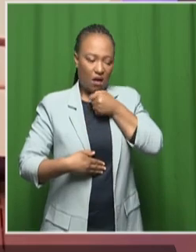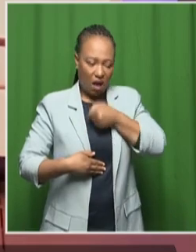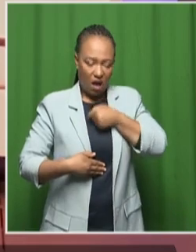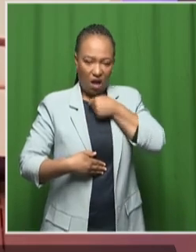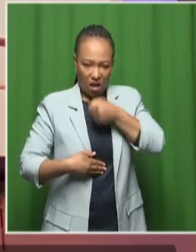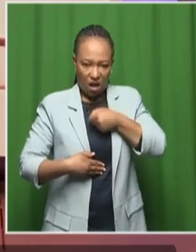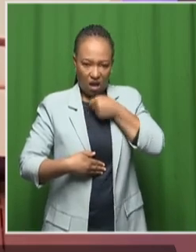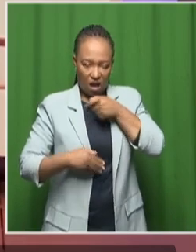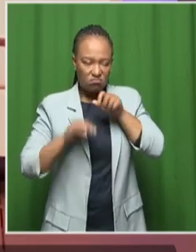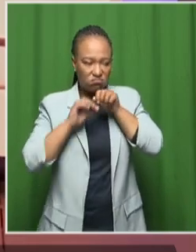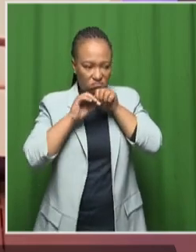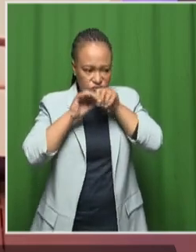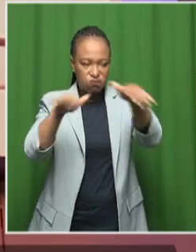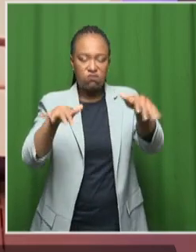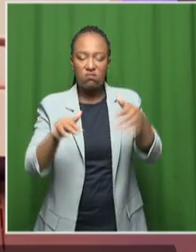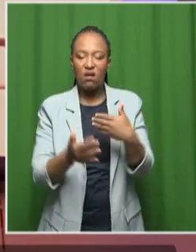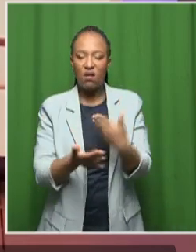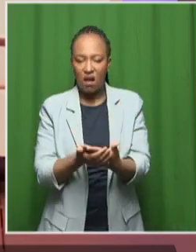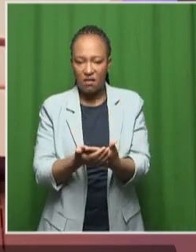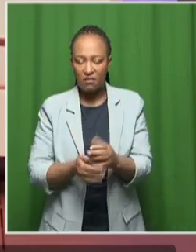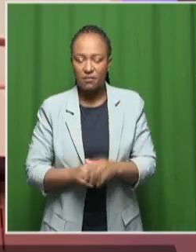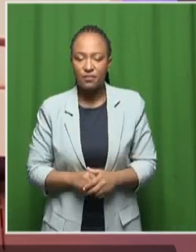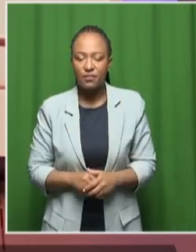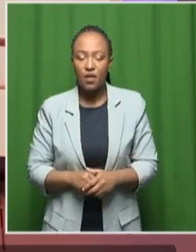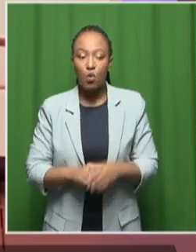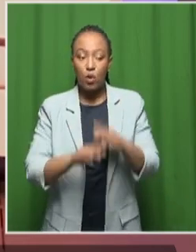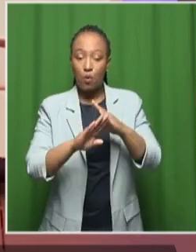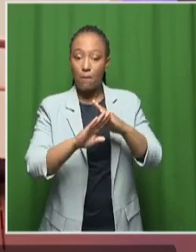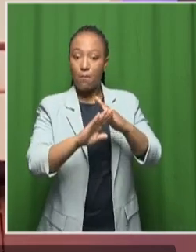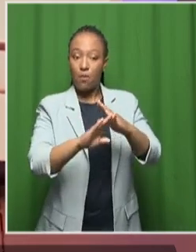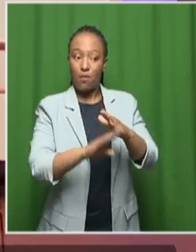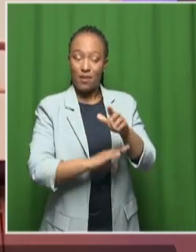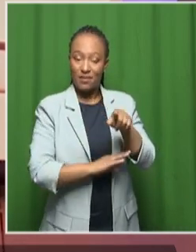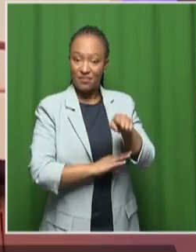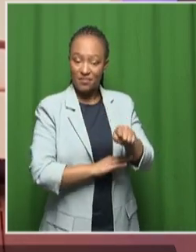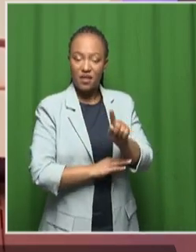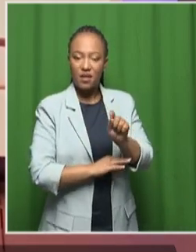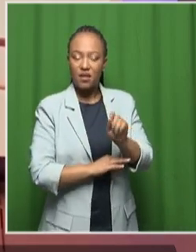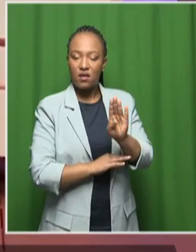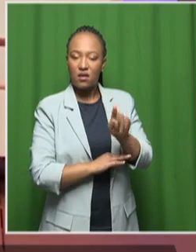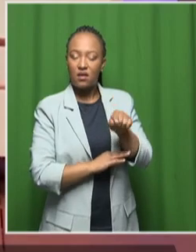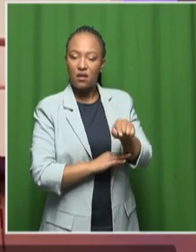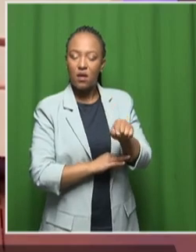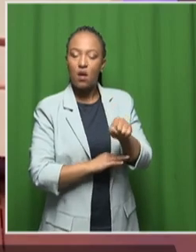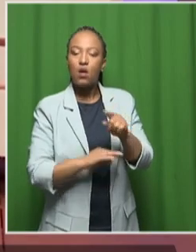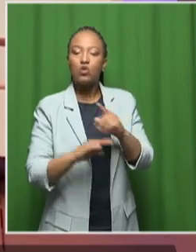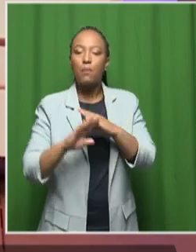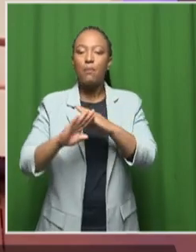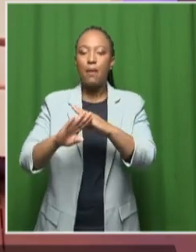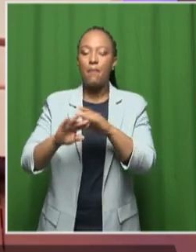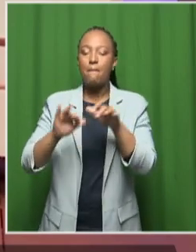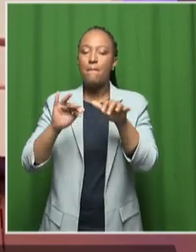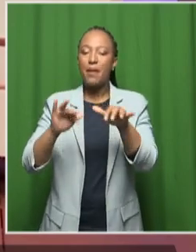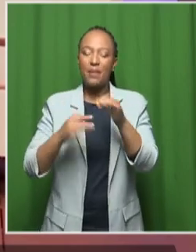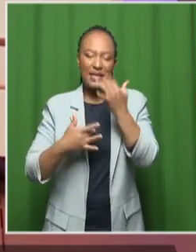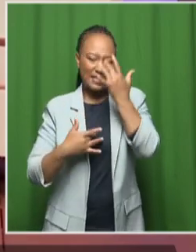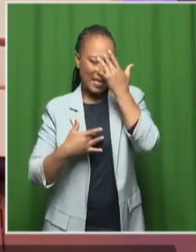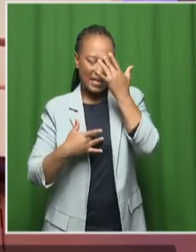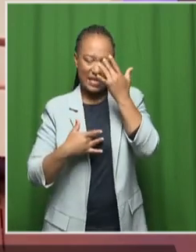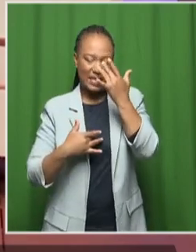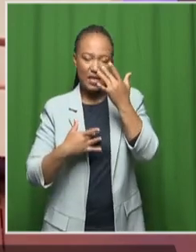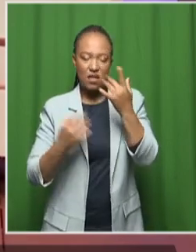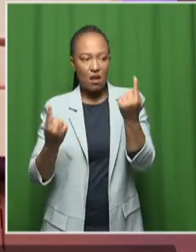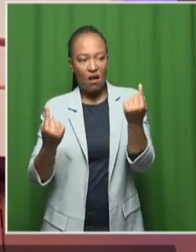people. So by preventing TB, we are both preventing people from getting sick and having to come